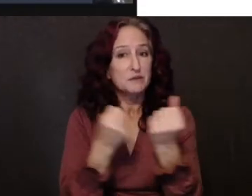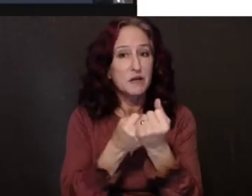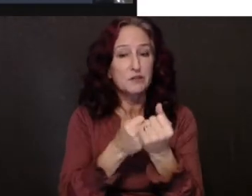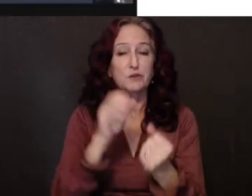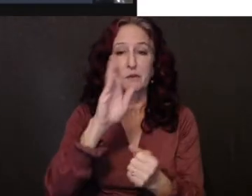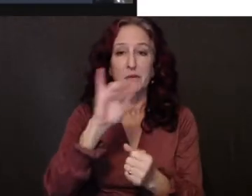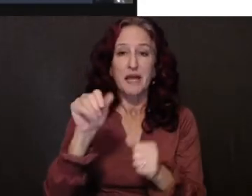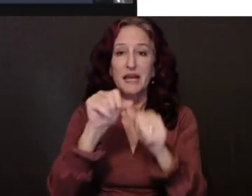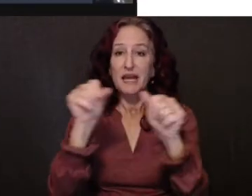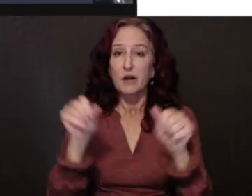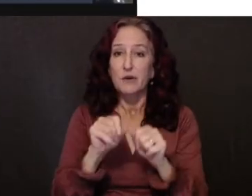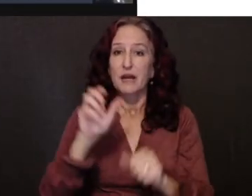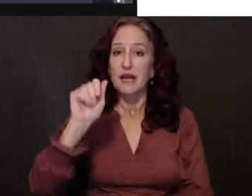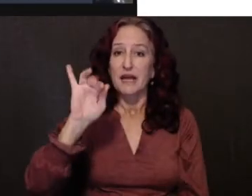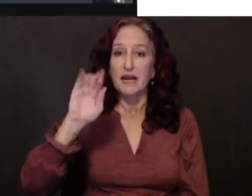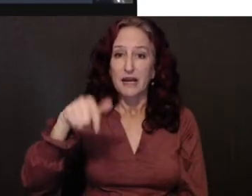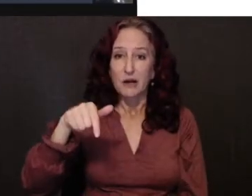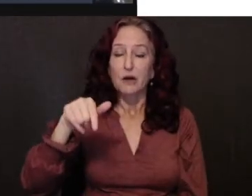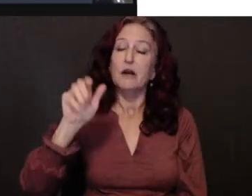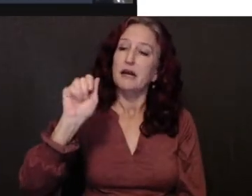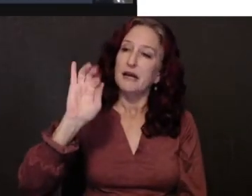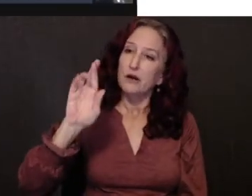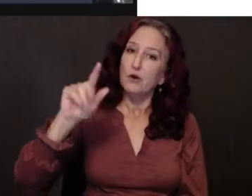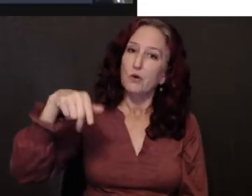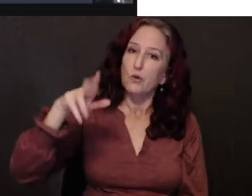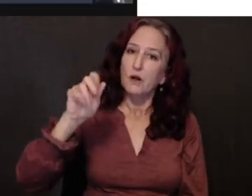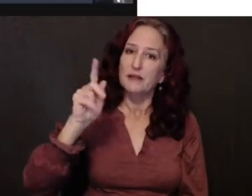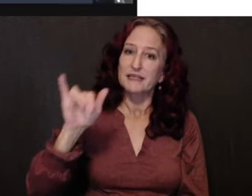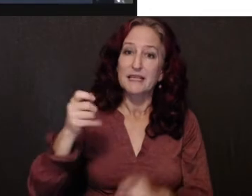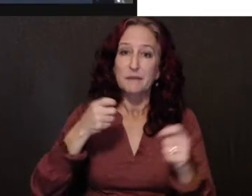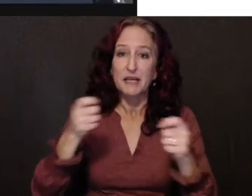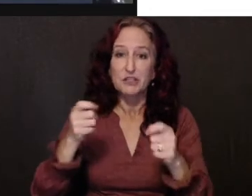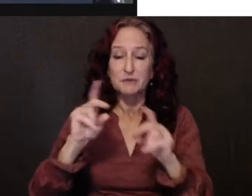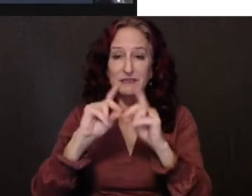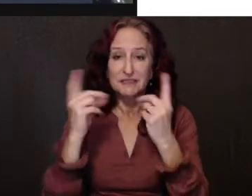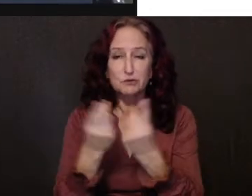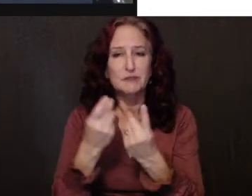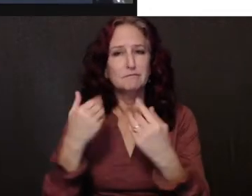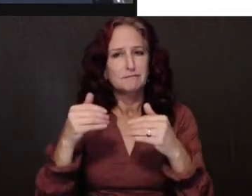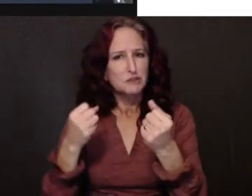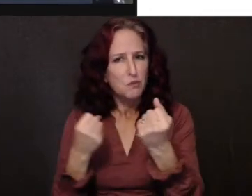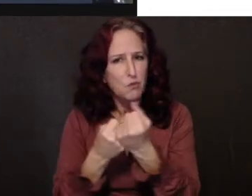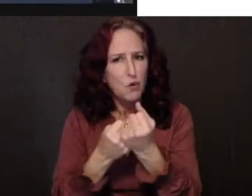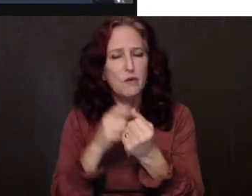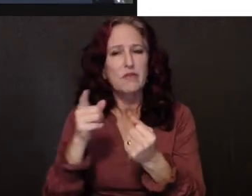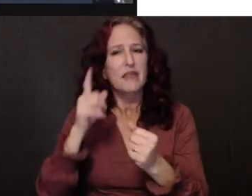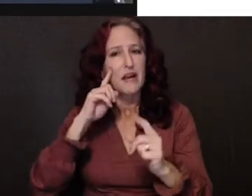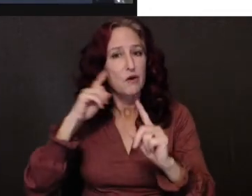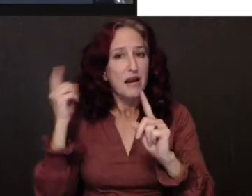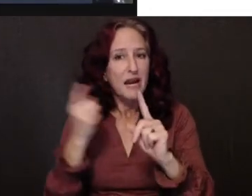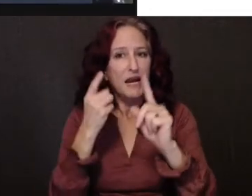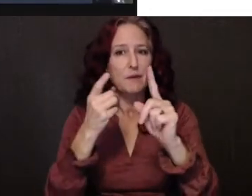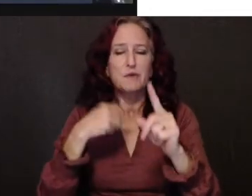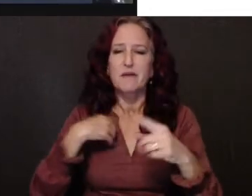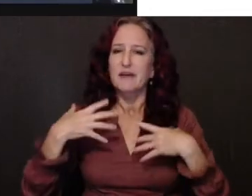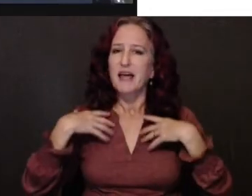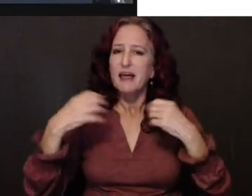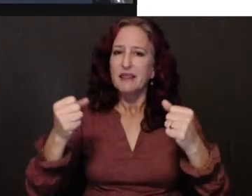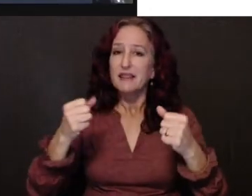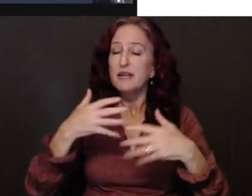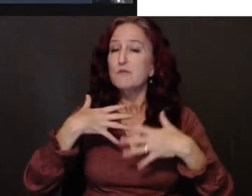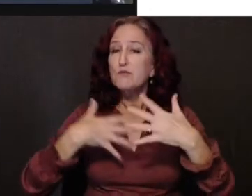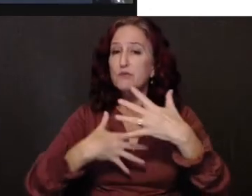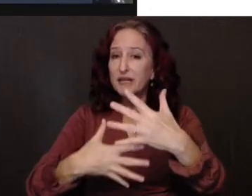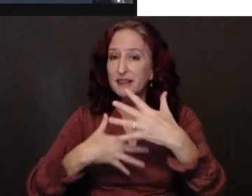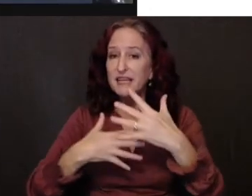So to kick things off, I'd like to thank our event sponsor, the Bay Area Air Quality Management District, who helps support this event. Their district aims